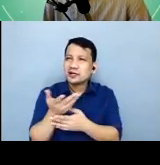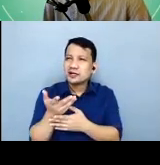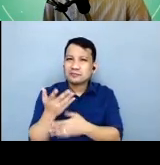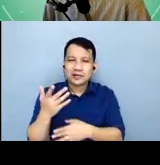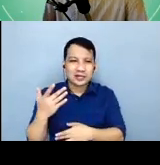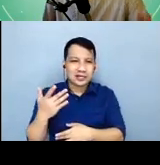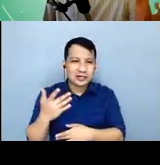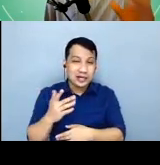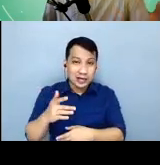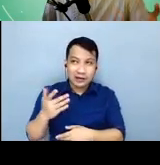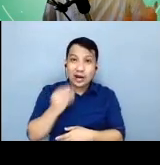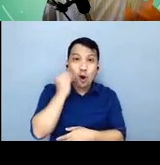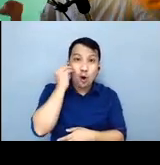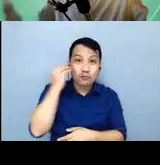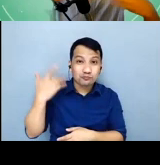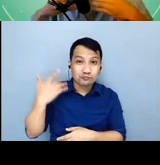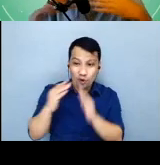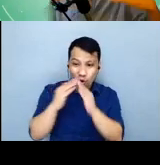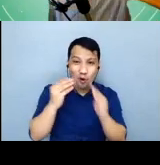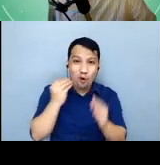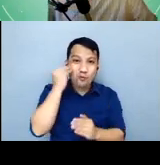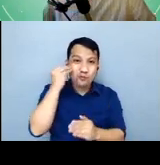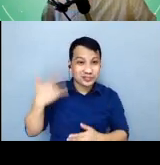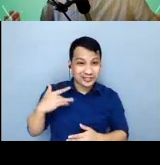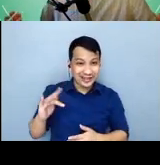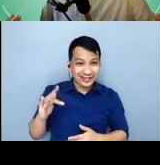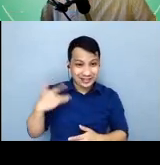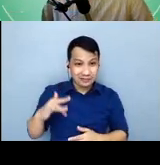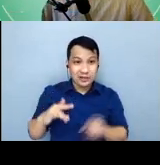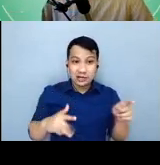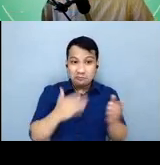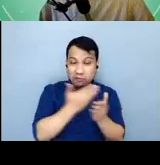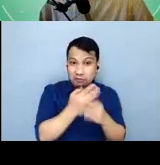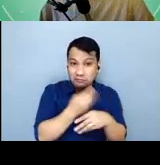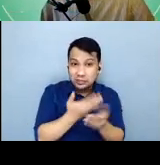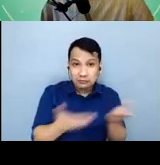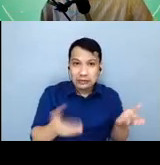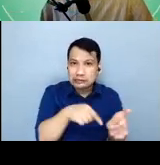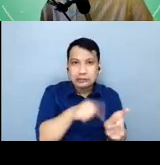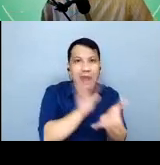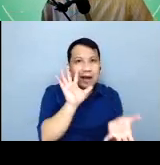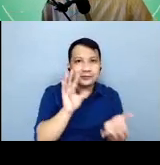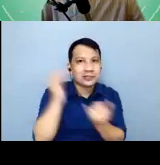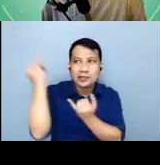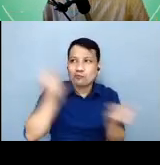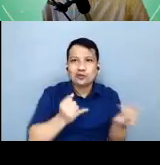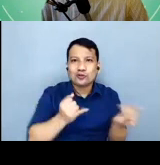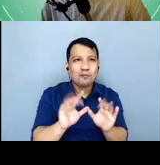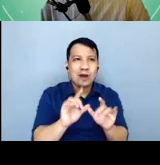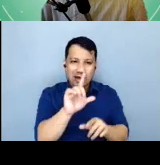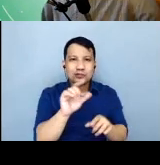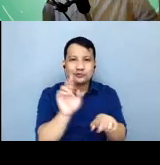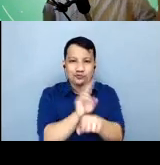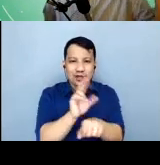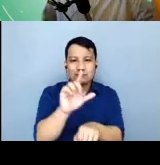home, and it fits. But when you think about the material that they're not using expensive imported materials, they're using local